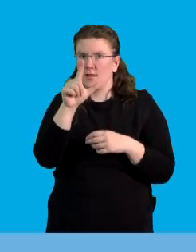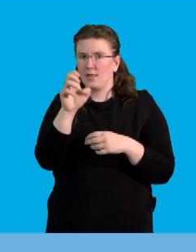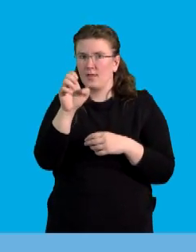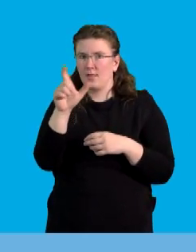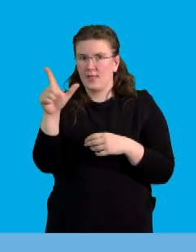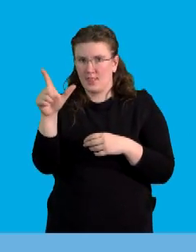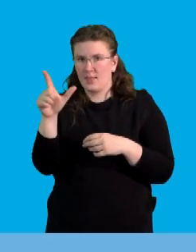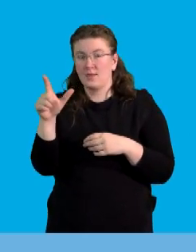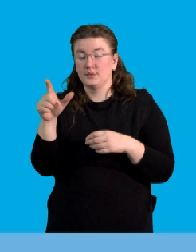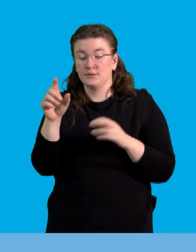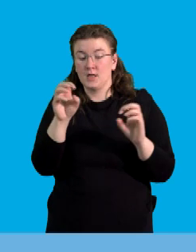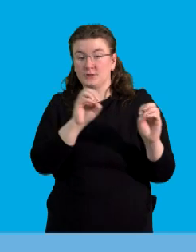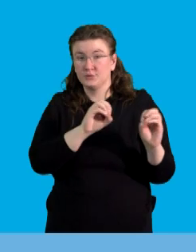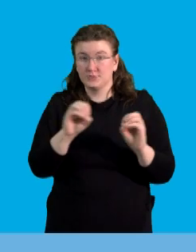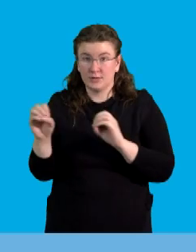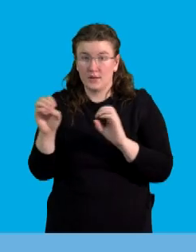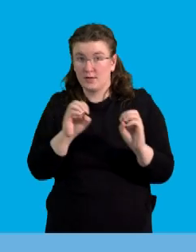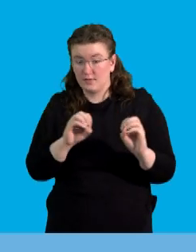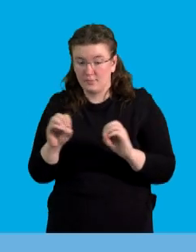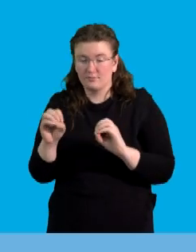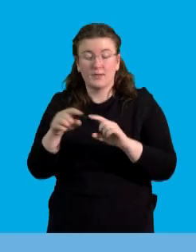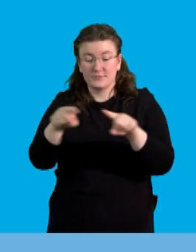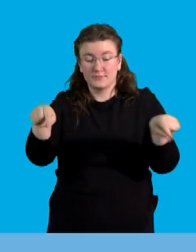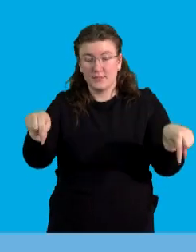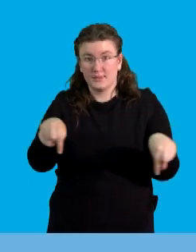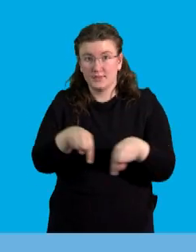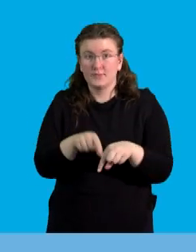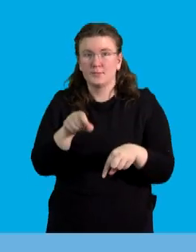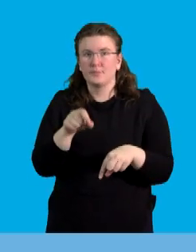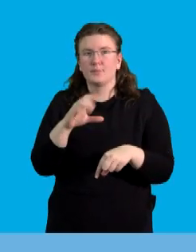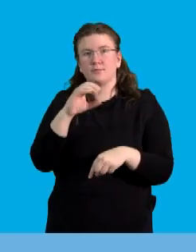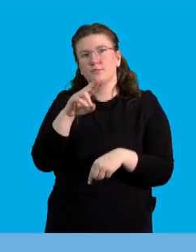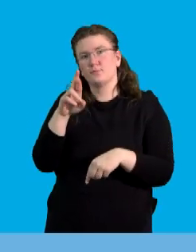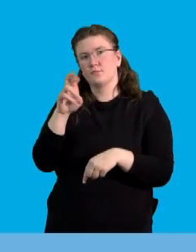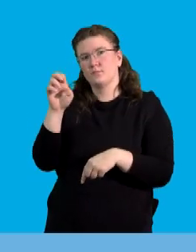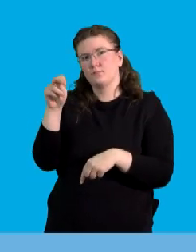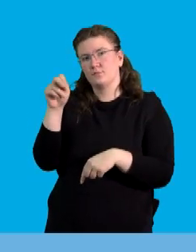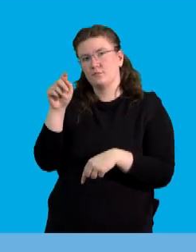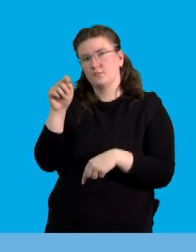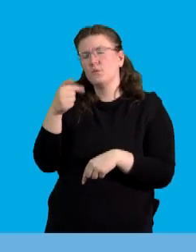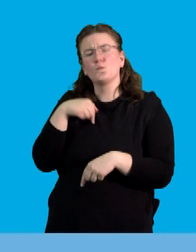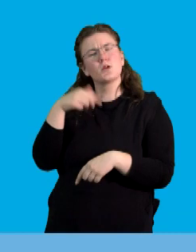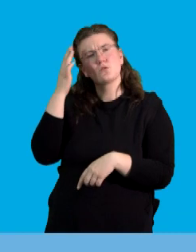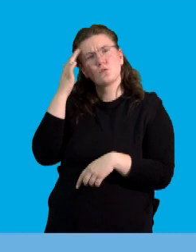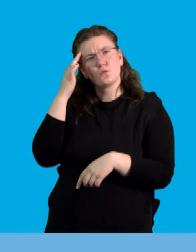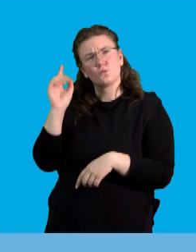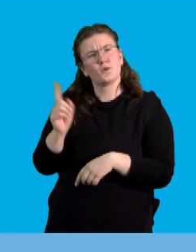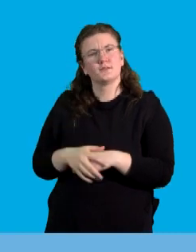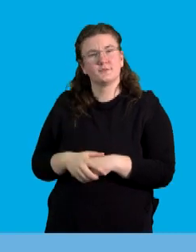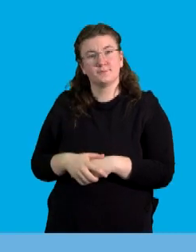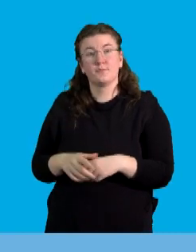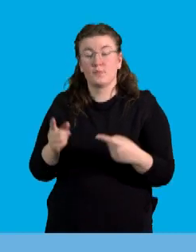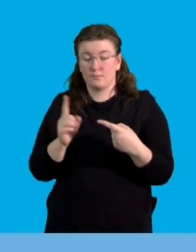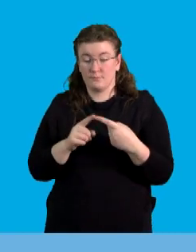is current that's in a parallel circuit. What we know about current in parallel is that it divides